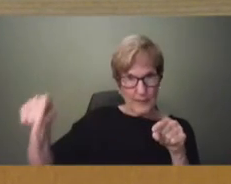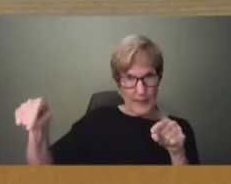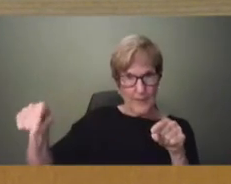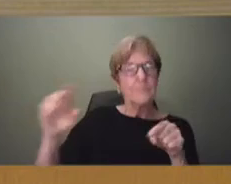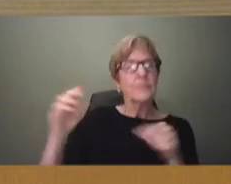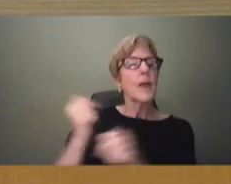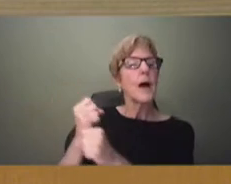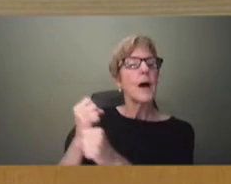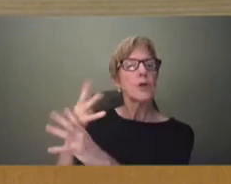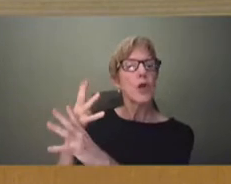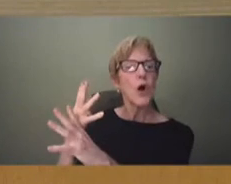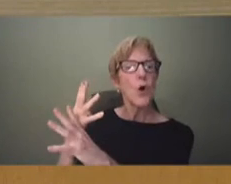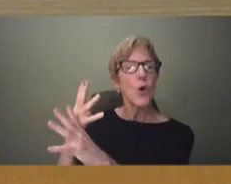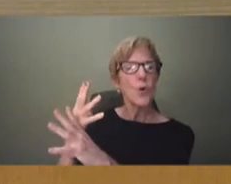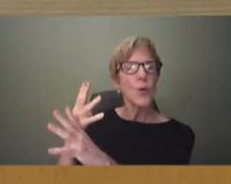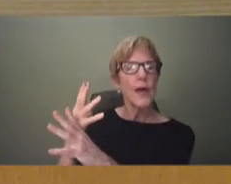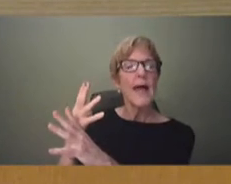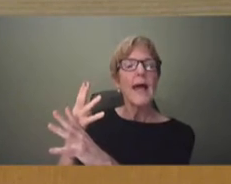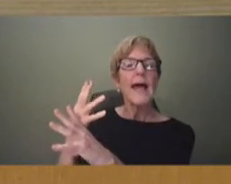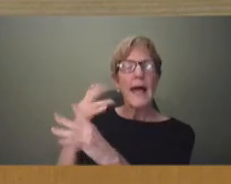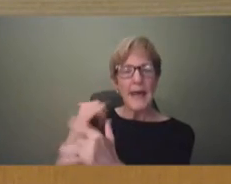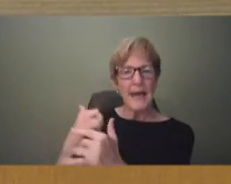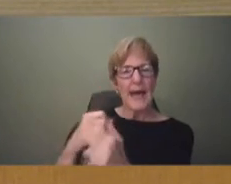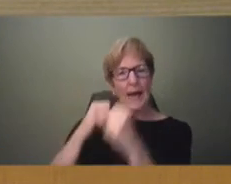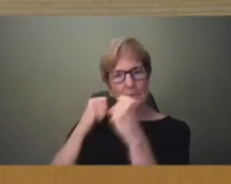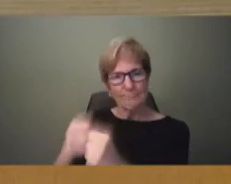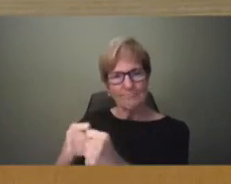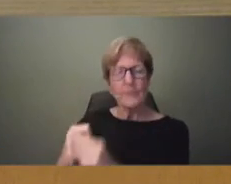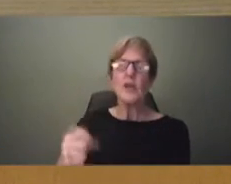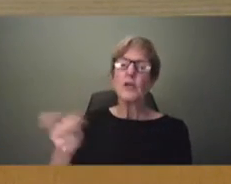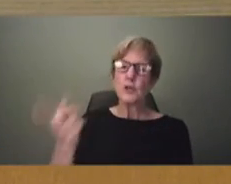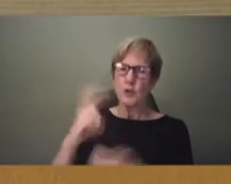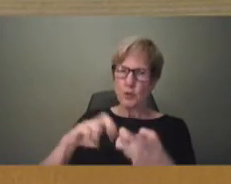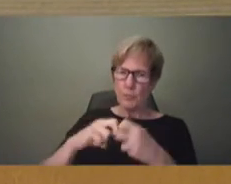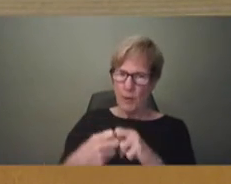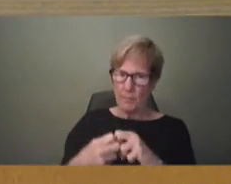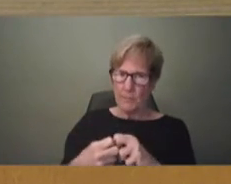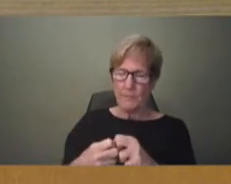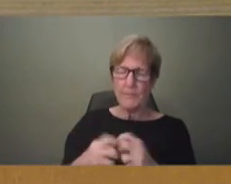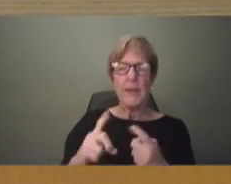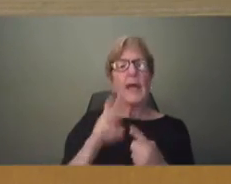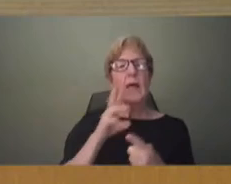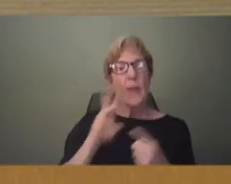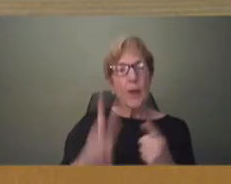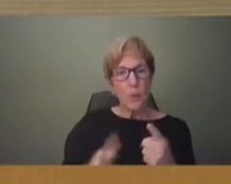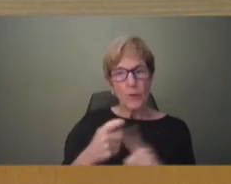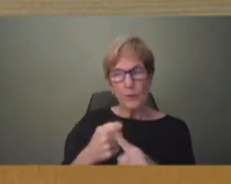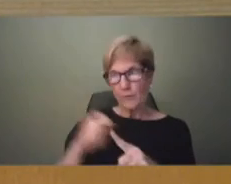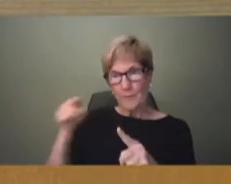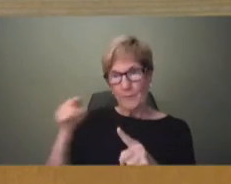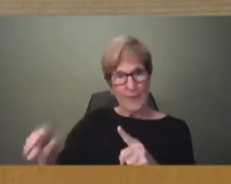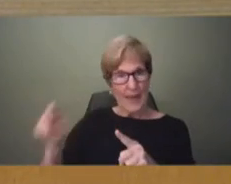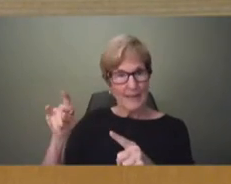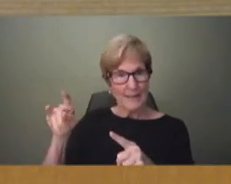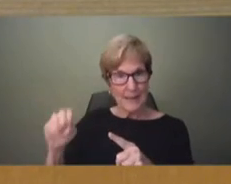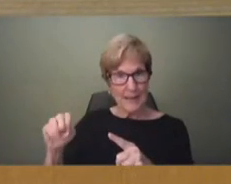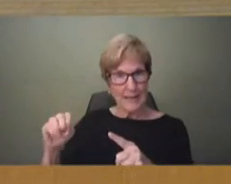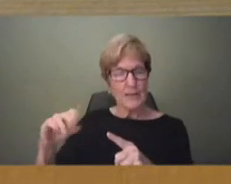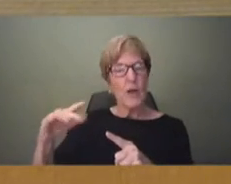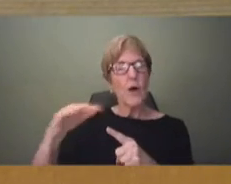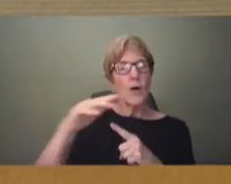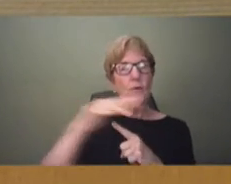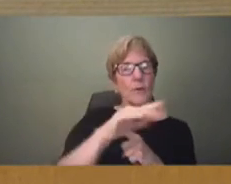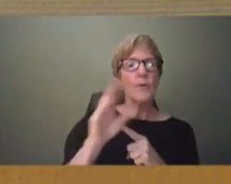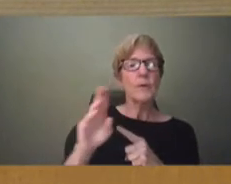pipe out and it ISRO two properties that water flows from that site all the way to Bri